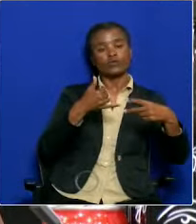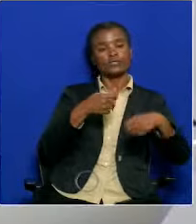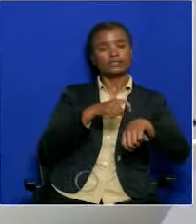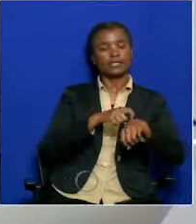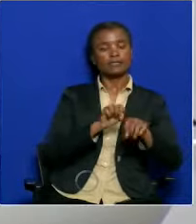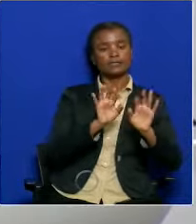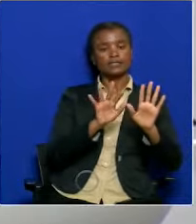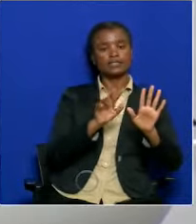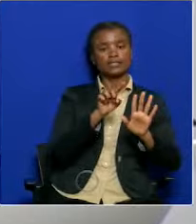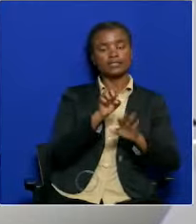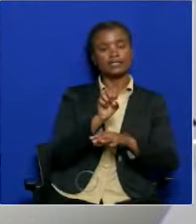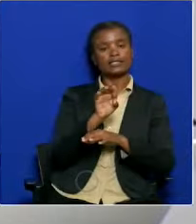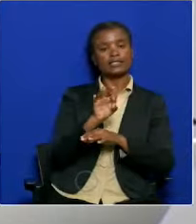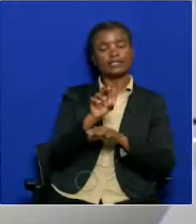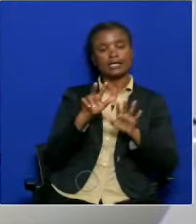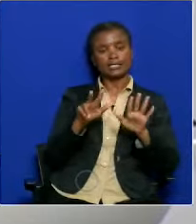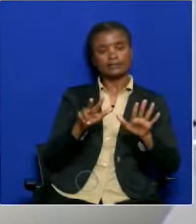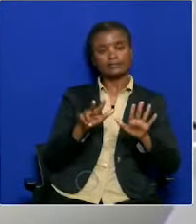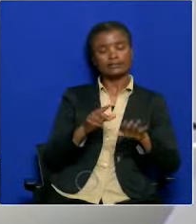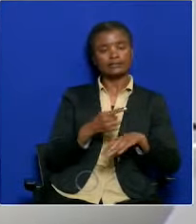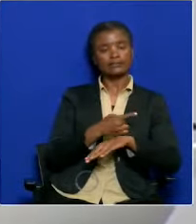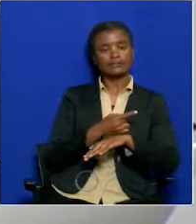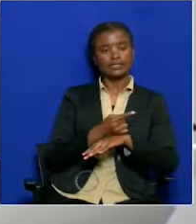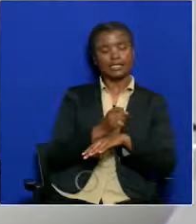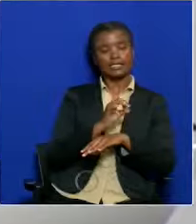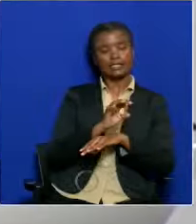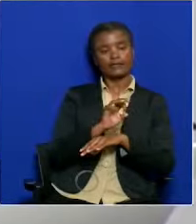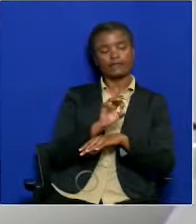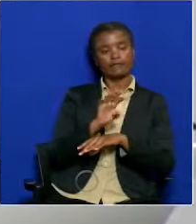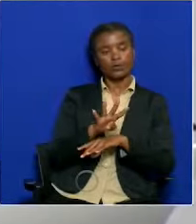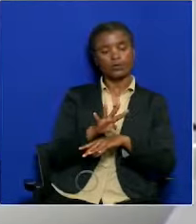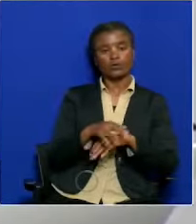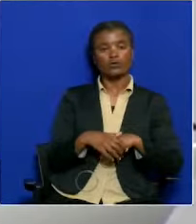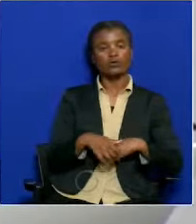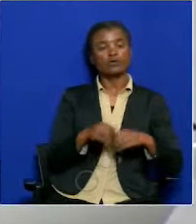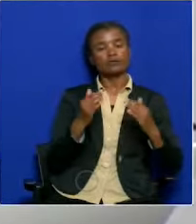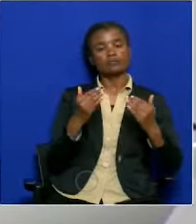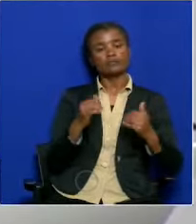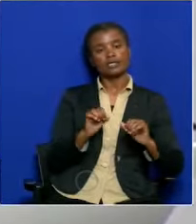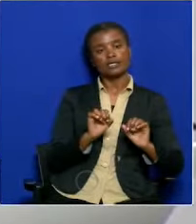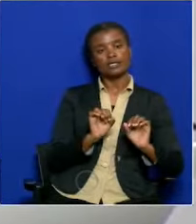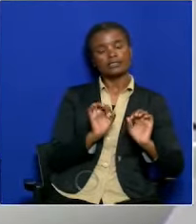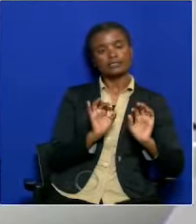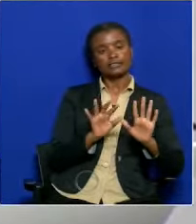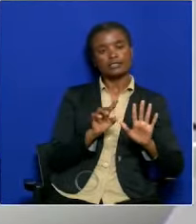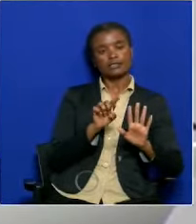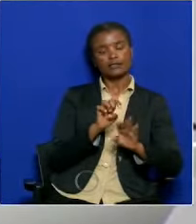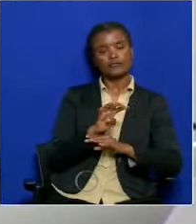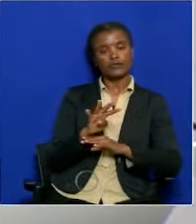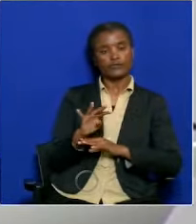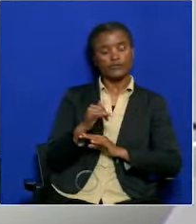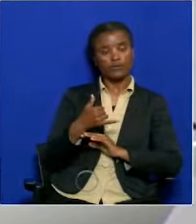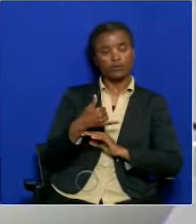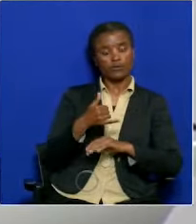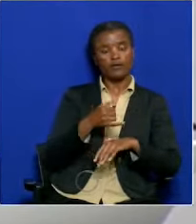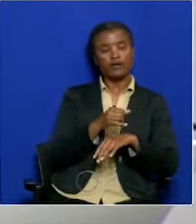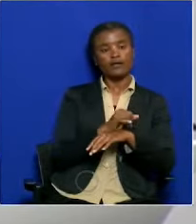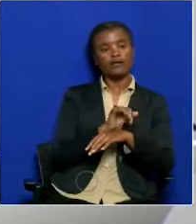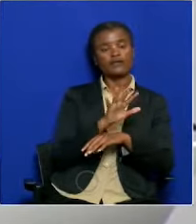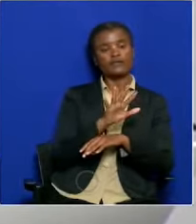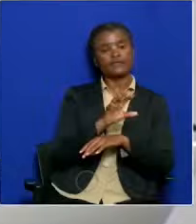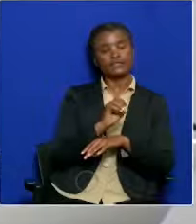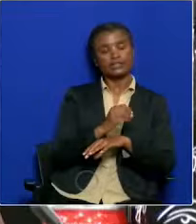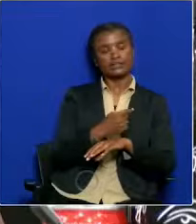seconds. Then there's a call at 10:44, which was 50 seconds. And then